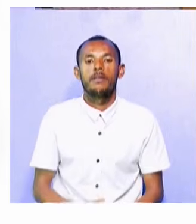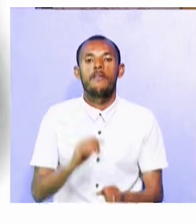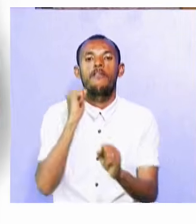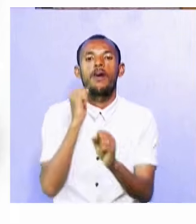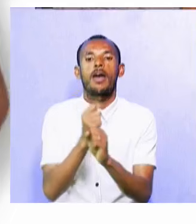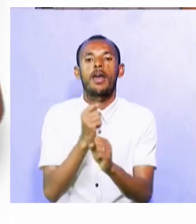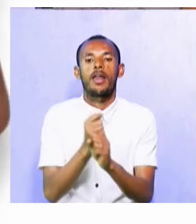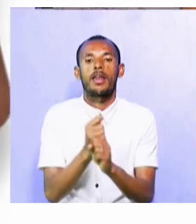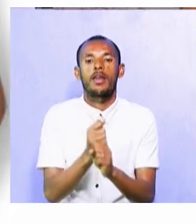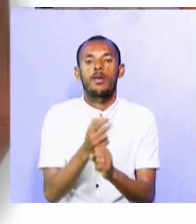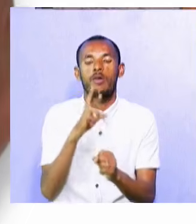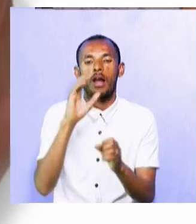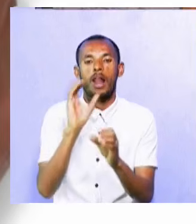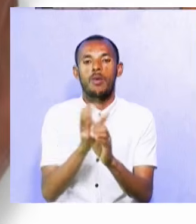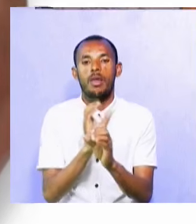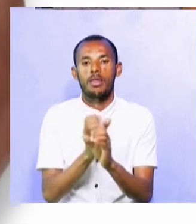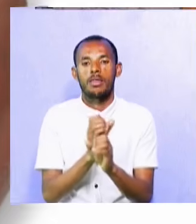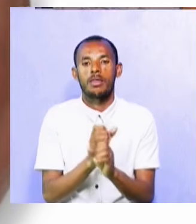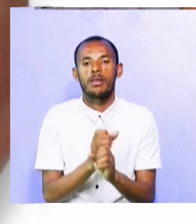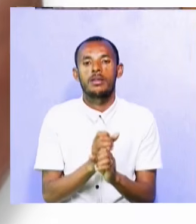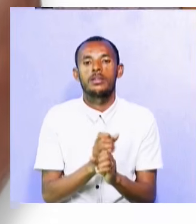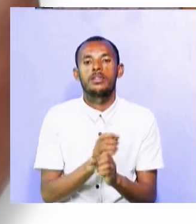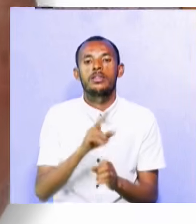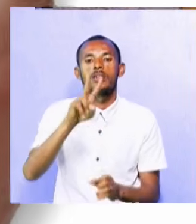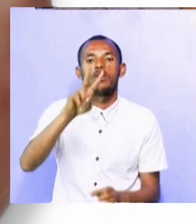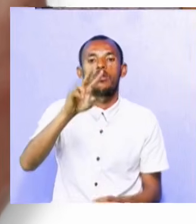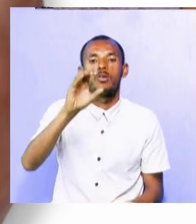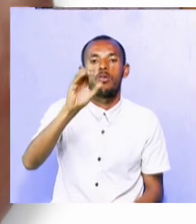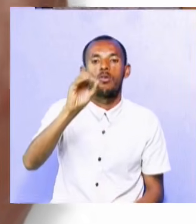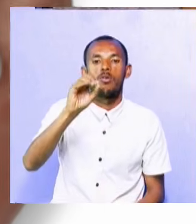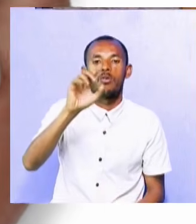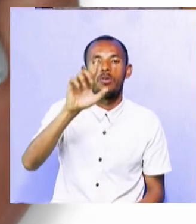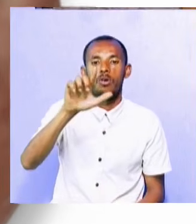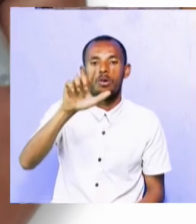find or calculate the volume of